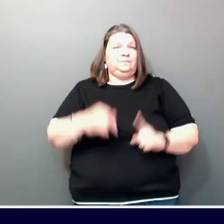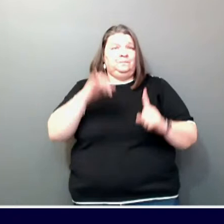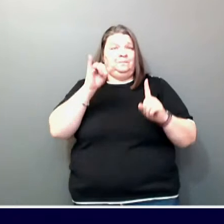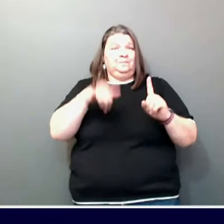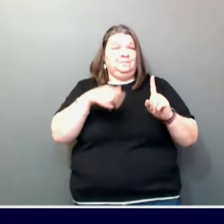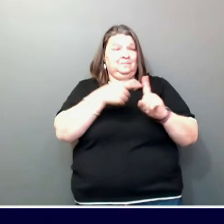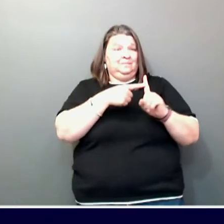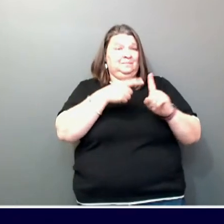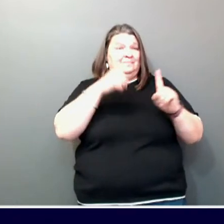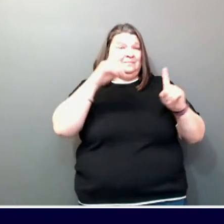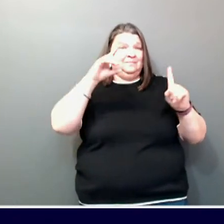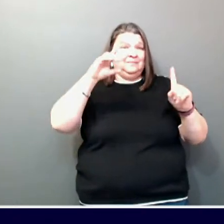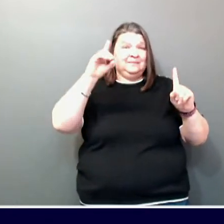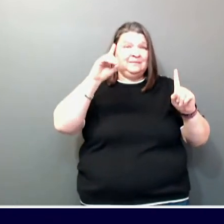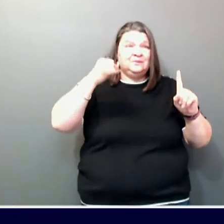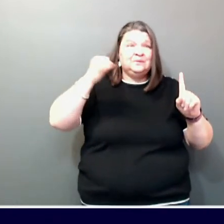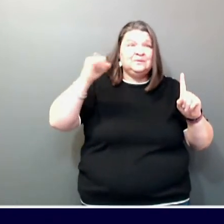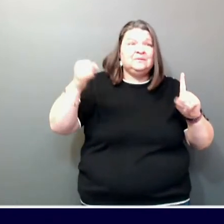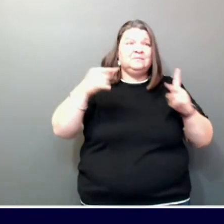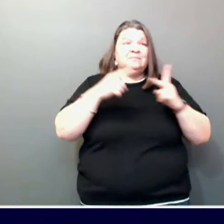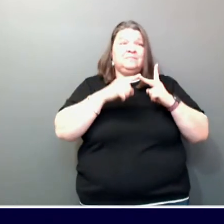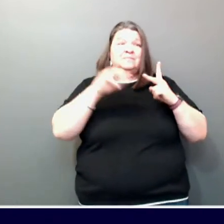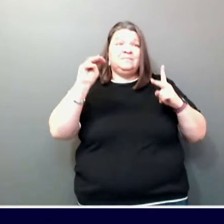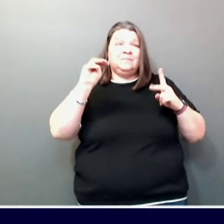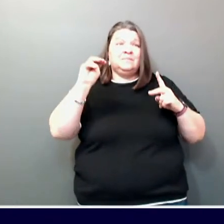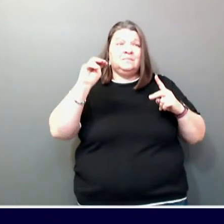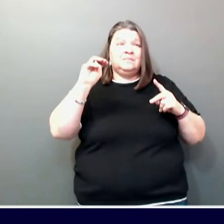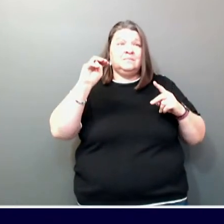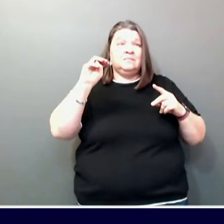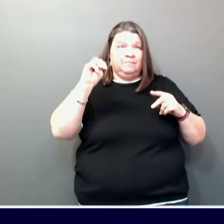mRNA booster for their booster shot, actually is a